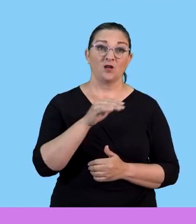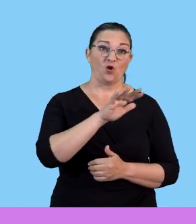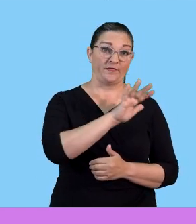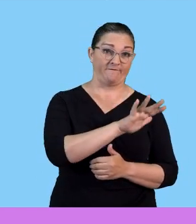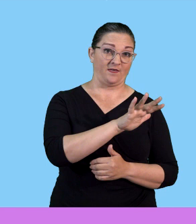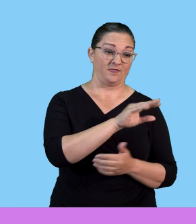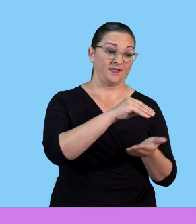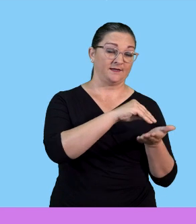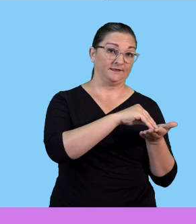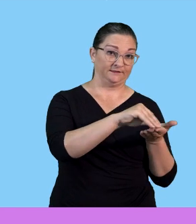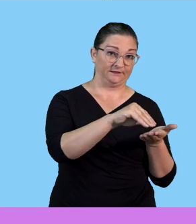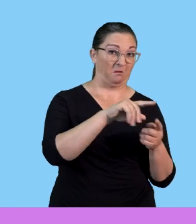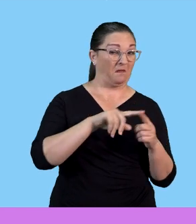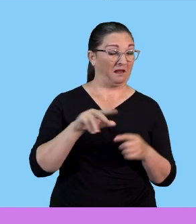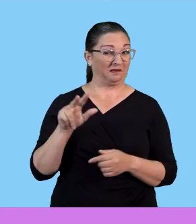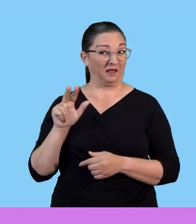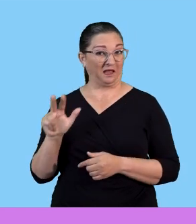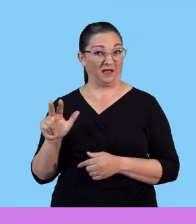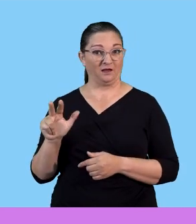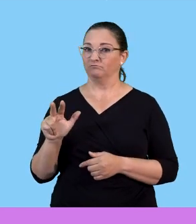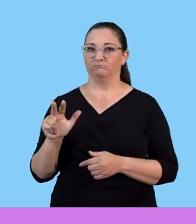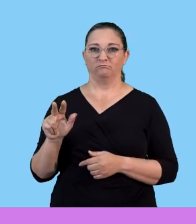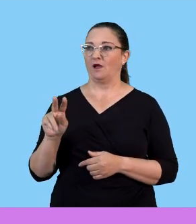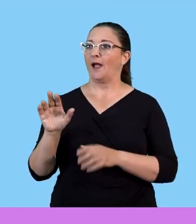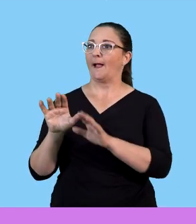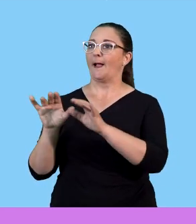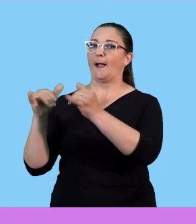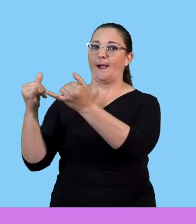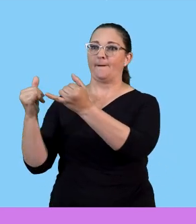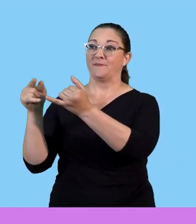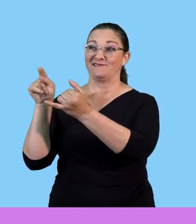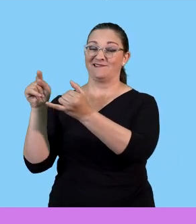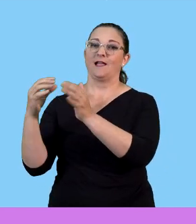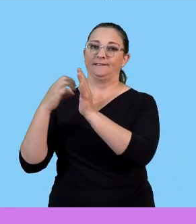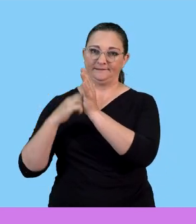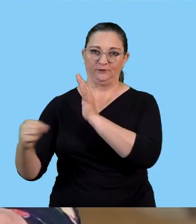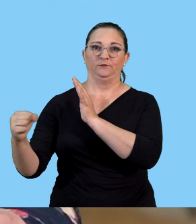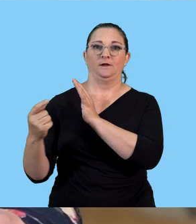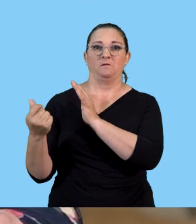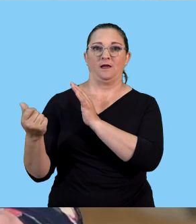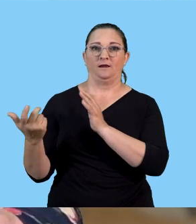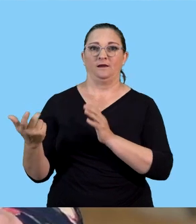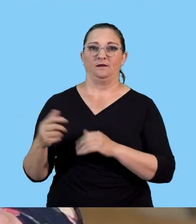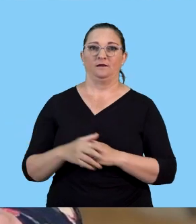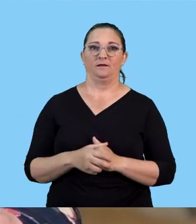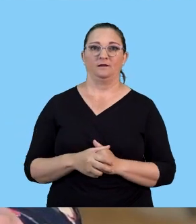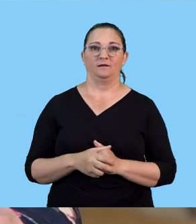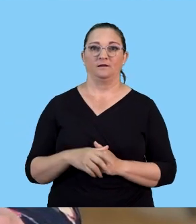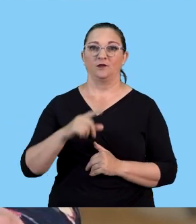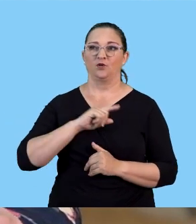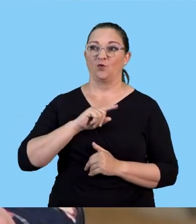Meaning you swiped a card on the 5th, but on the 8th, another company took money from your